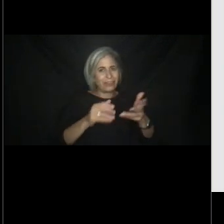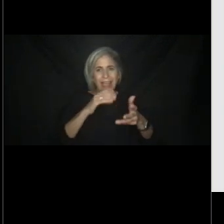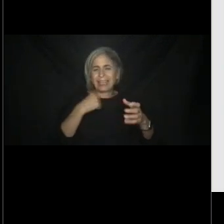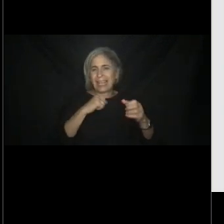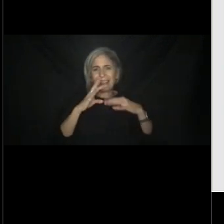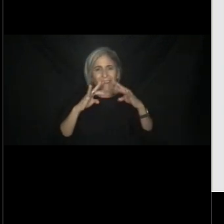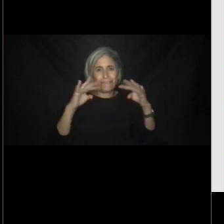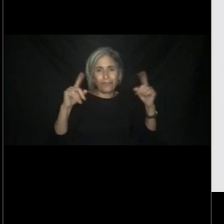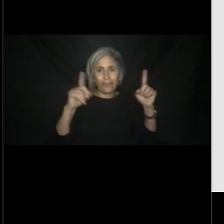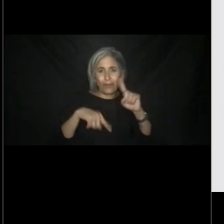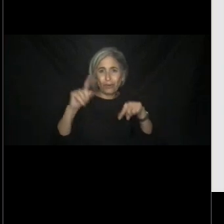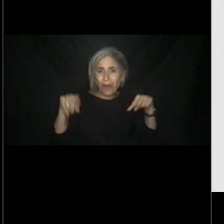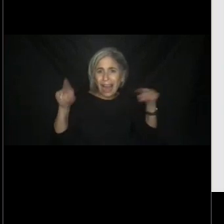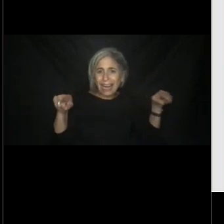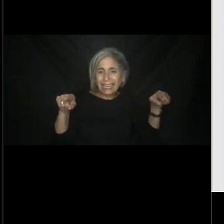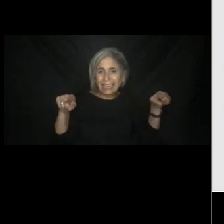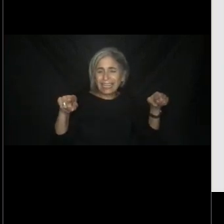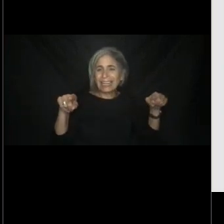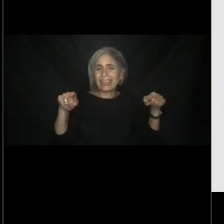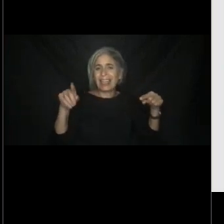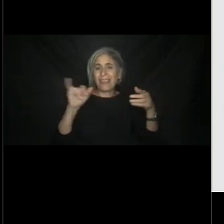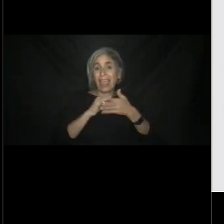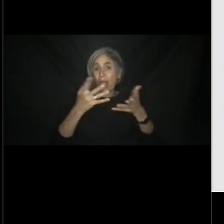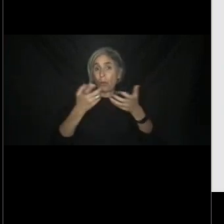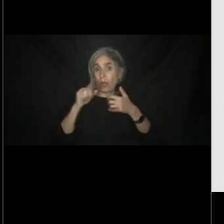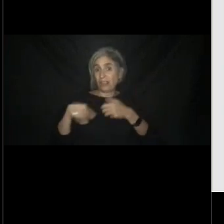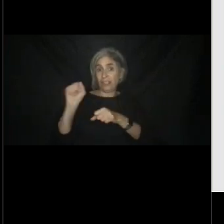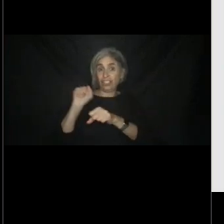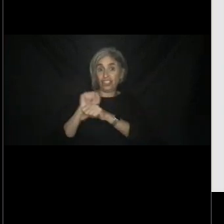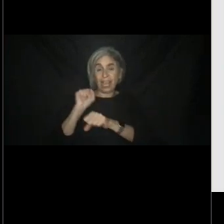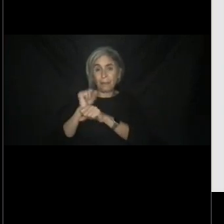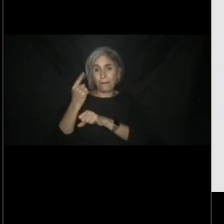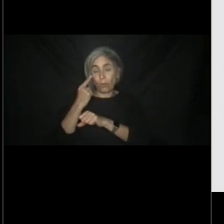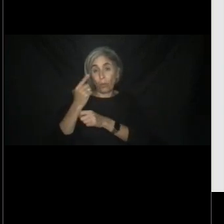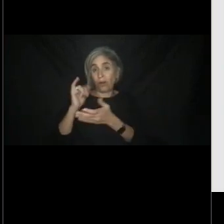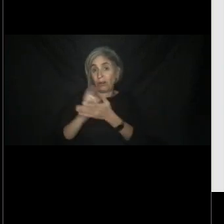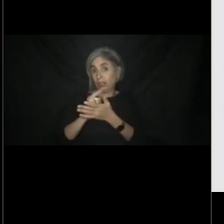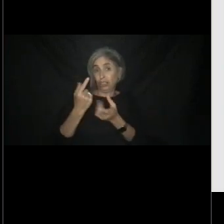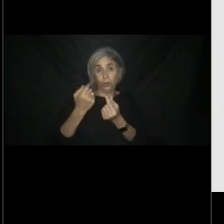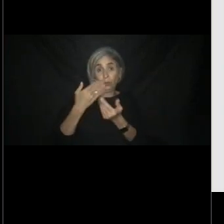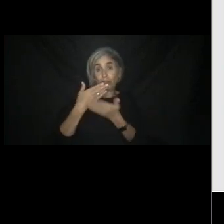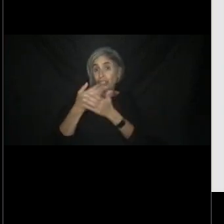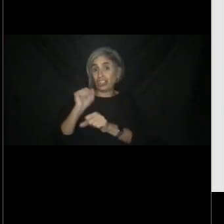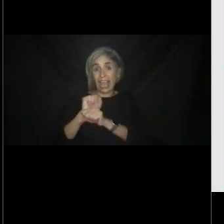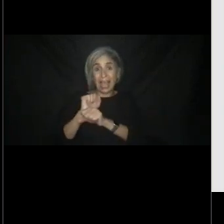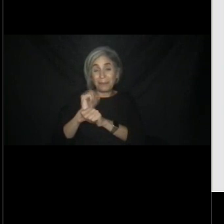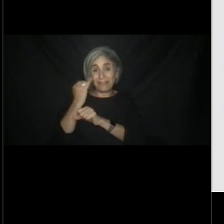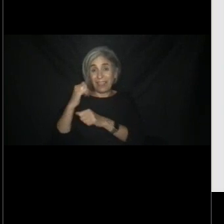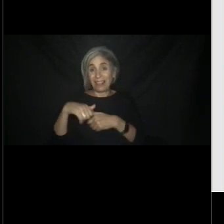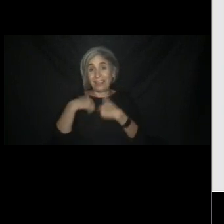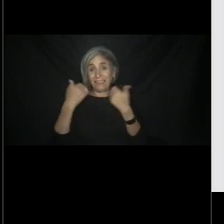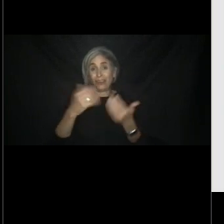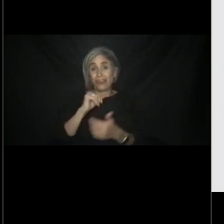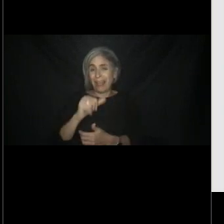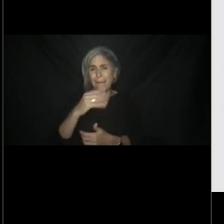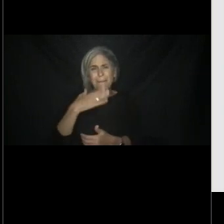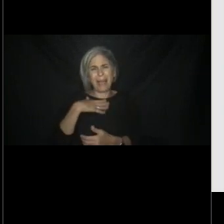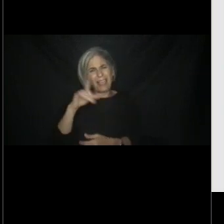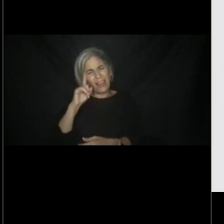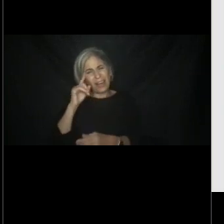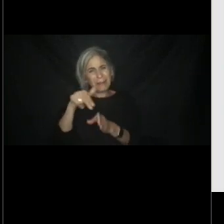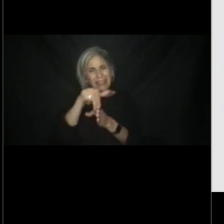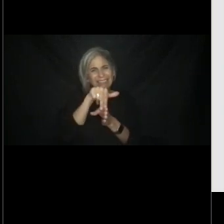variety in somebody who really just wants this job for what it is. And so, so that's kind of my thought, is I'm kind of